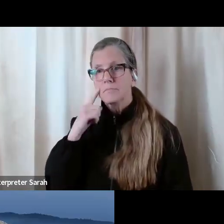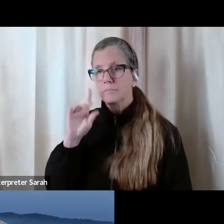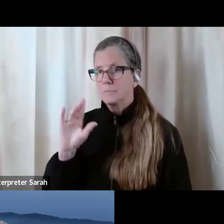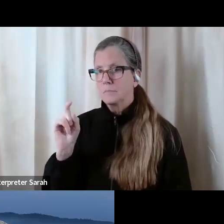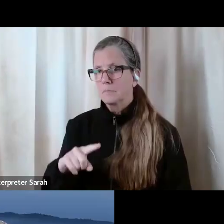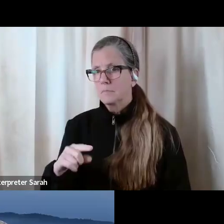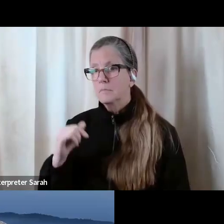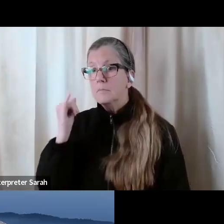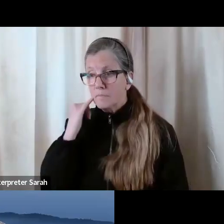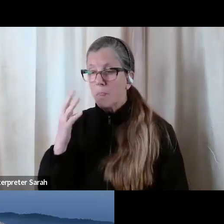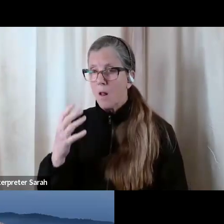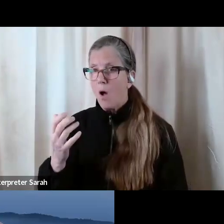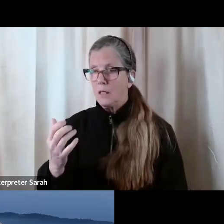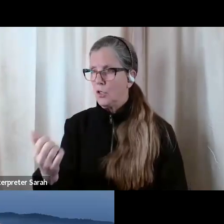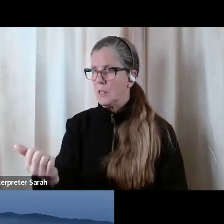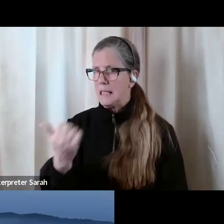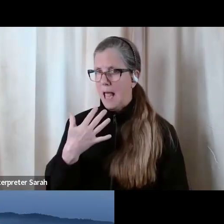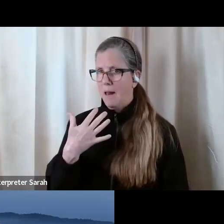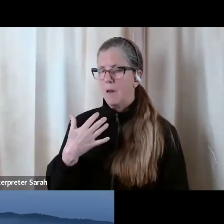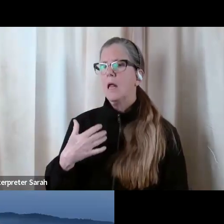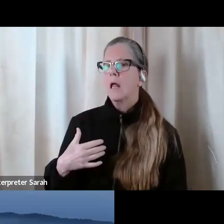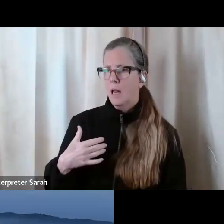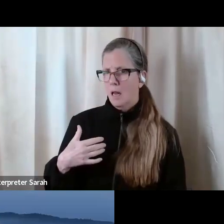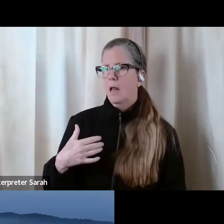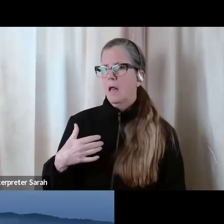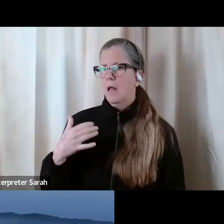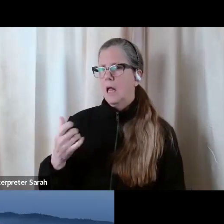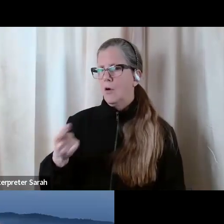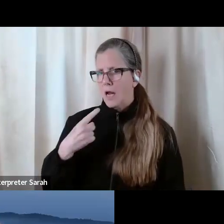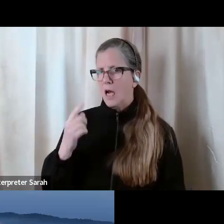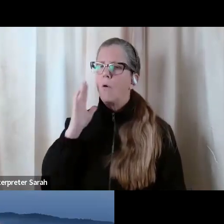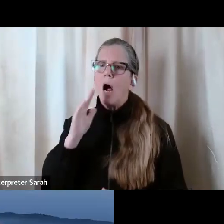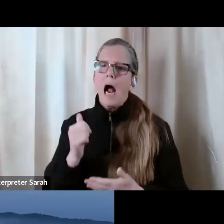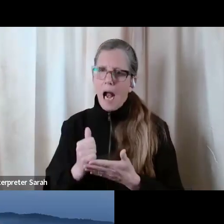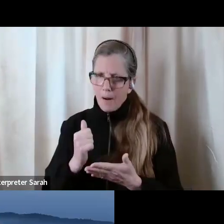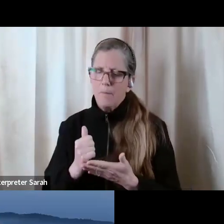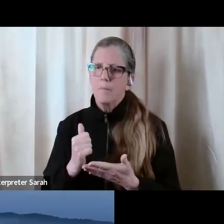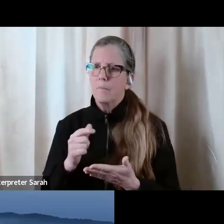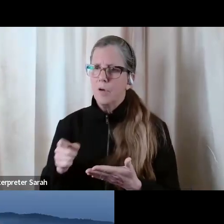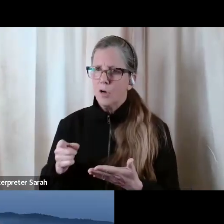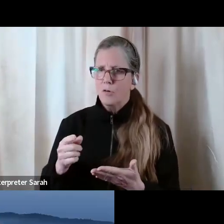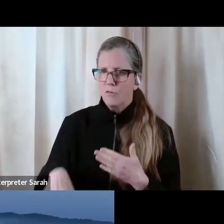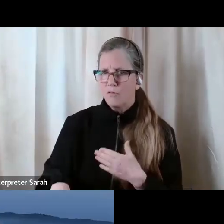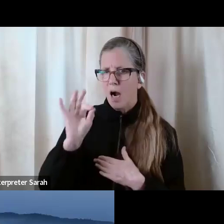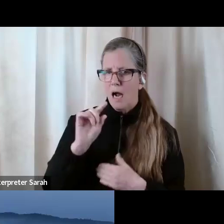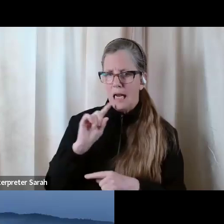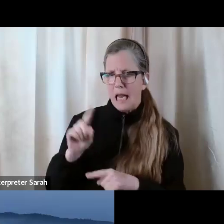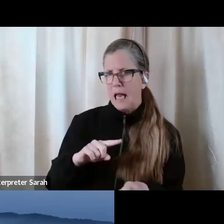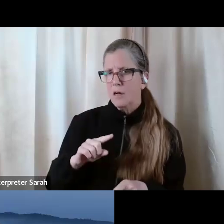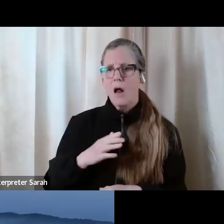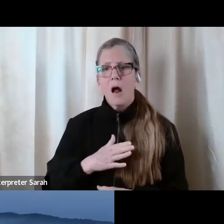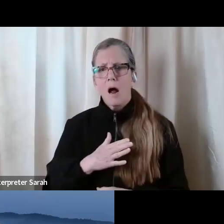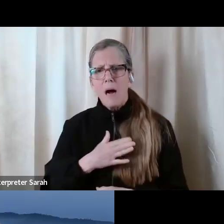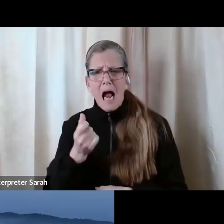submit that to us, we can help track that down for you. Want to understand, you know, what you mean